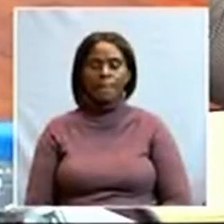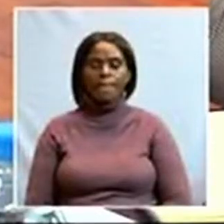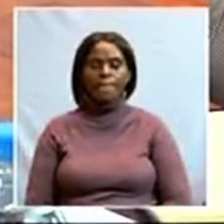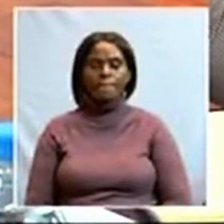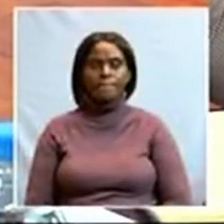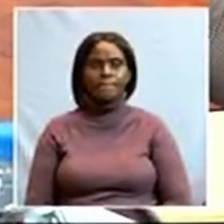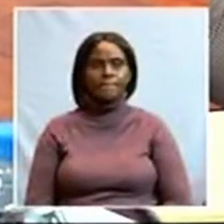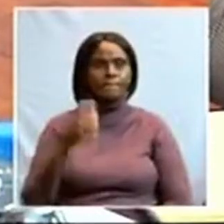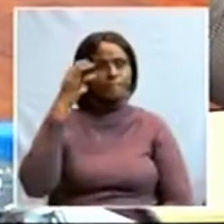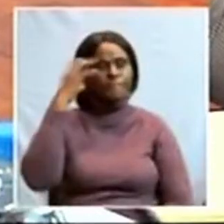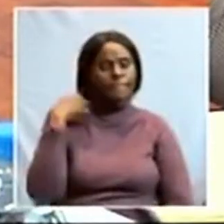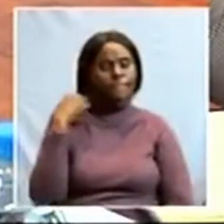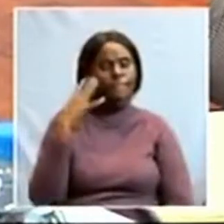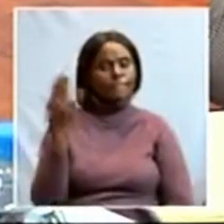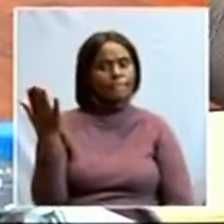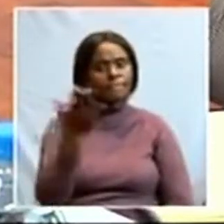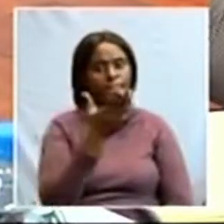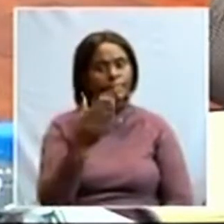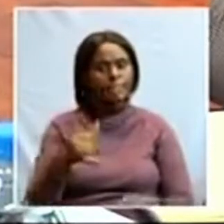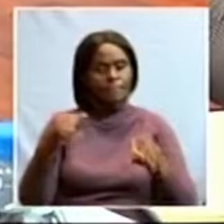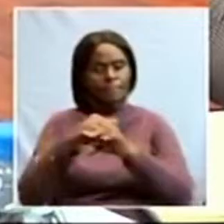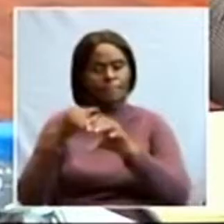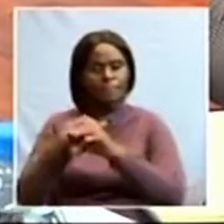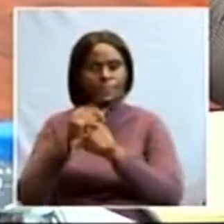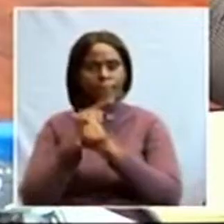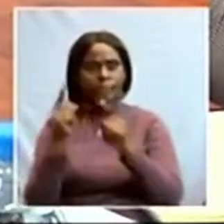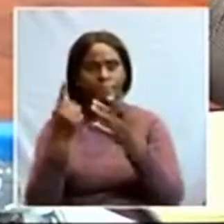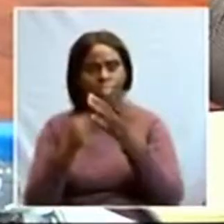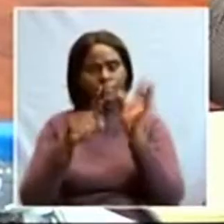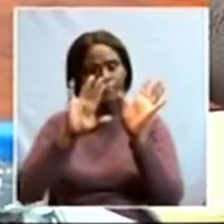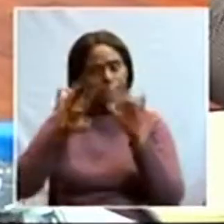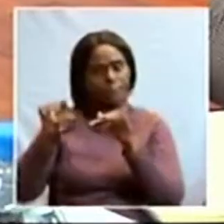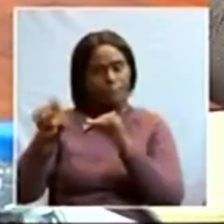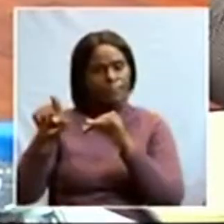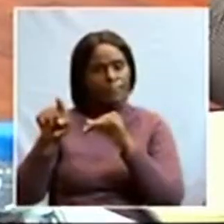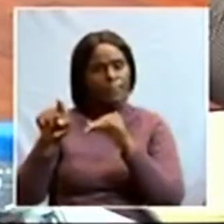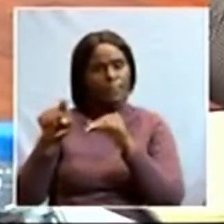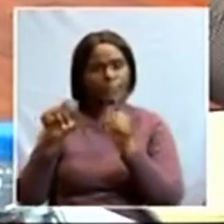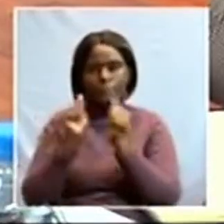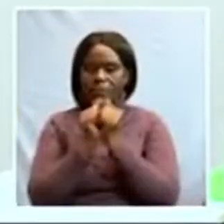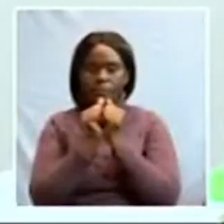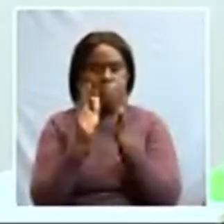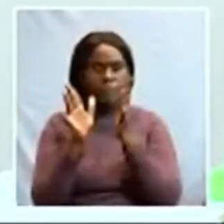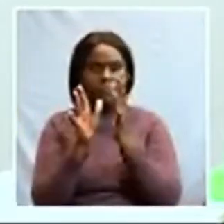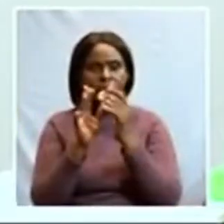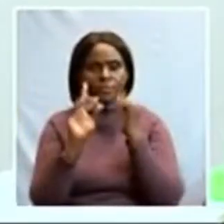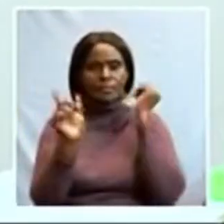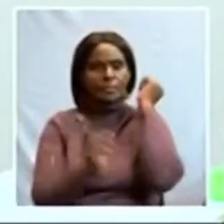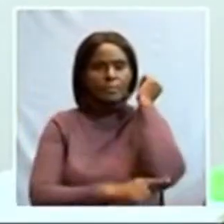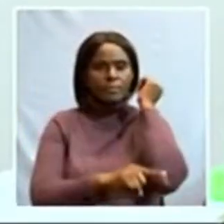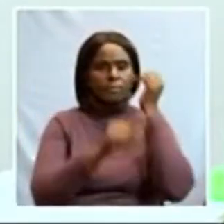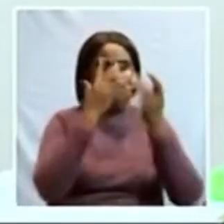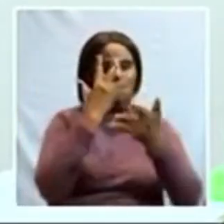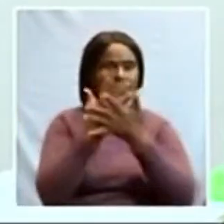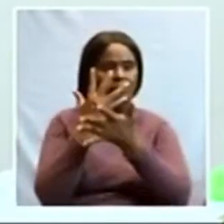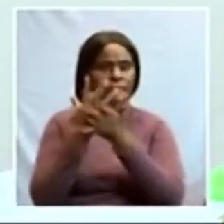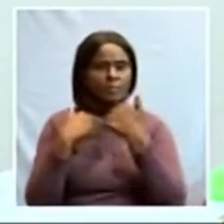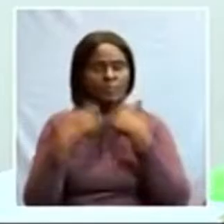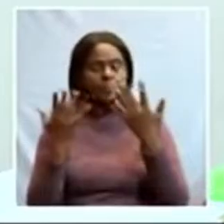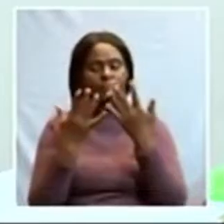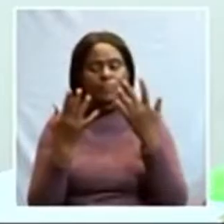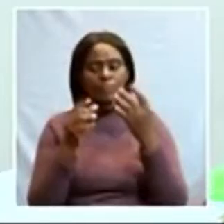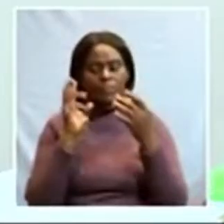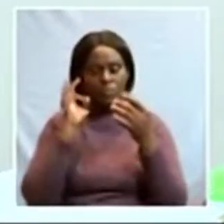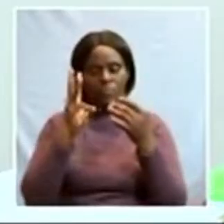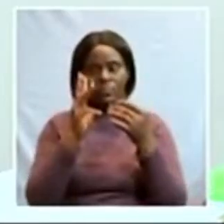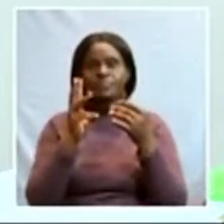And the officers involved, you just leave them there without reprimand? Yeah, of course we are